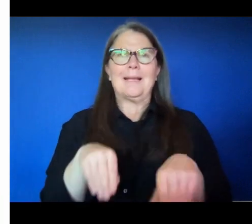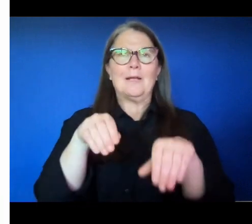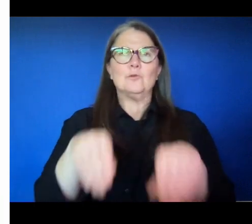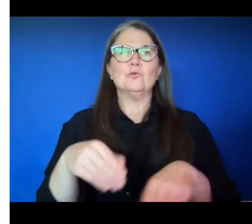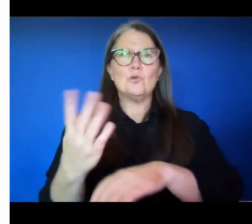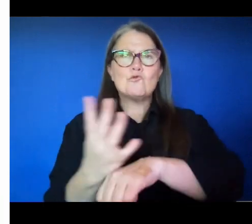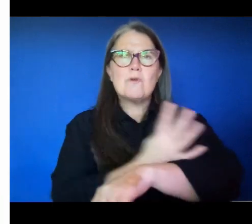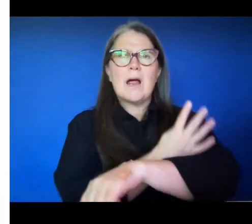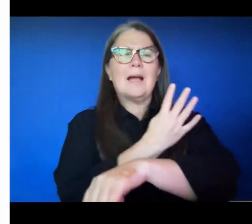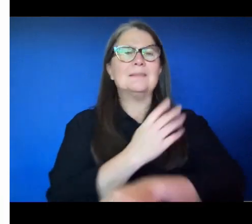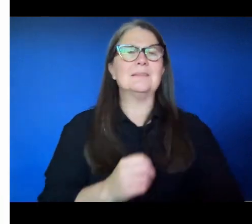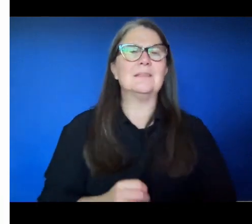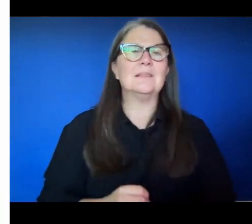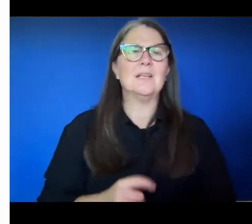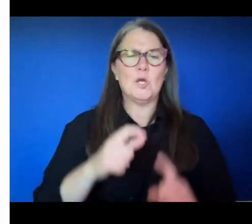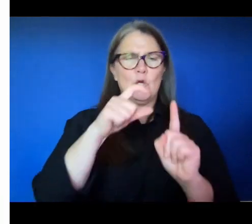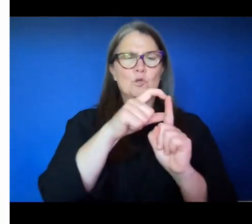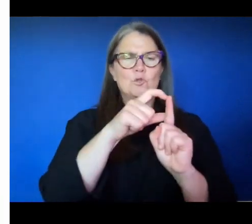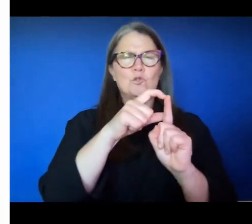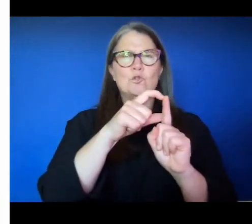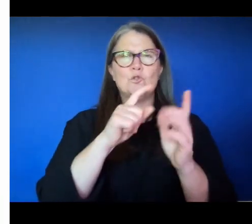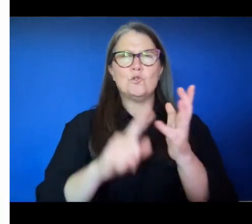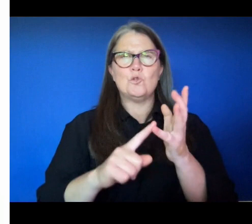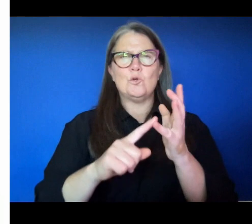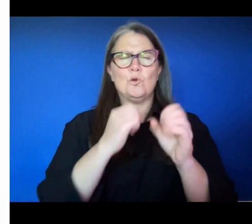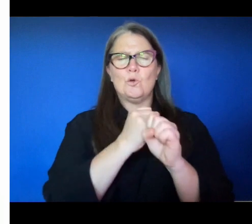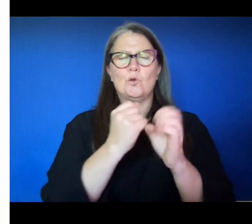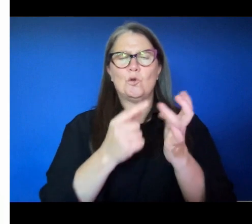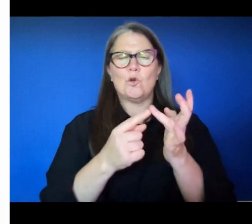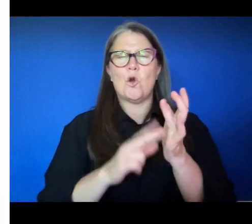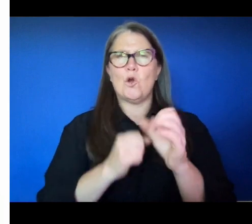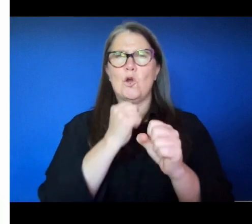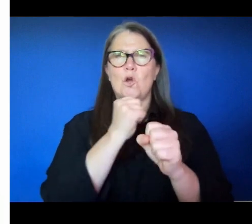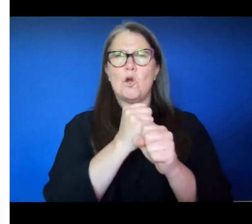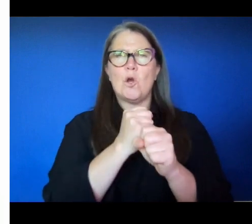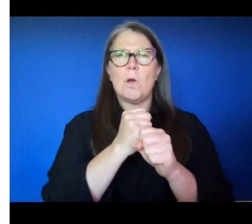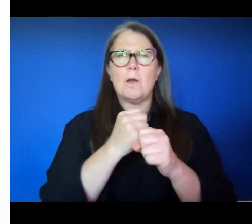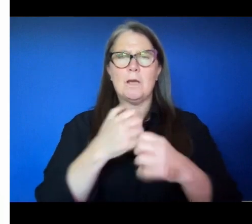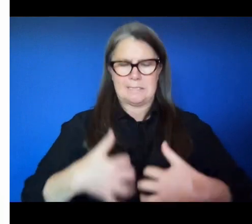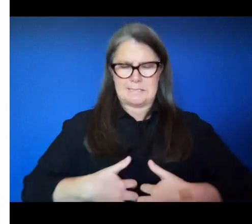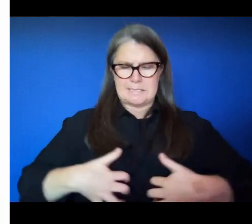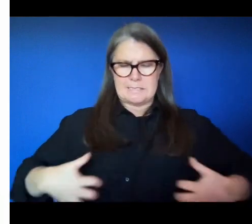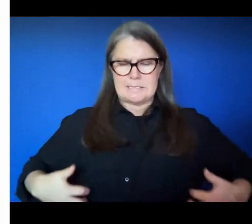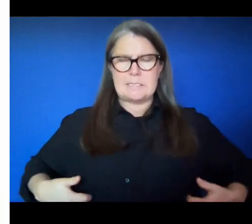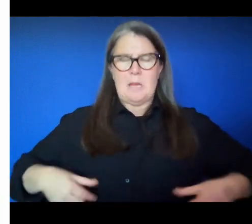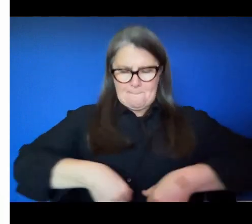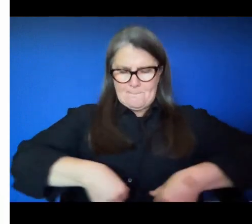coming through. And then the next one,